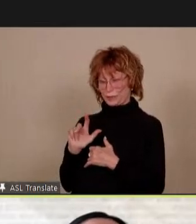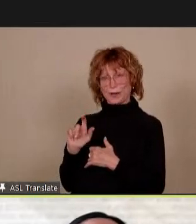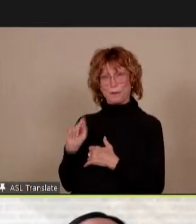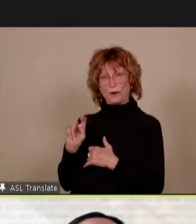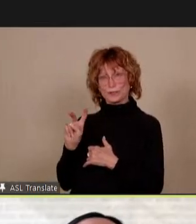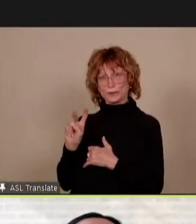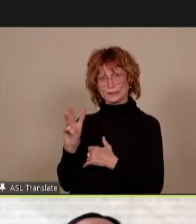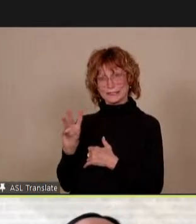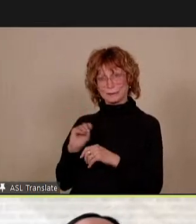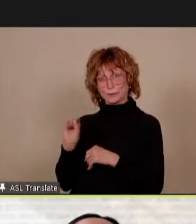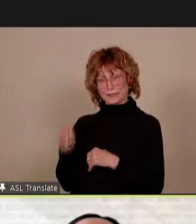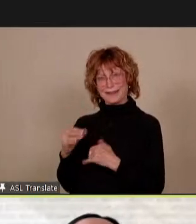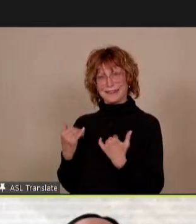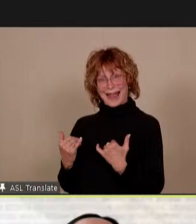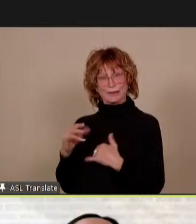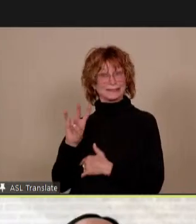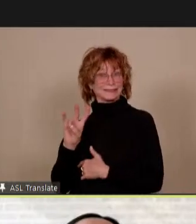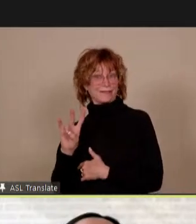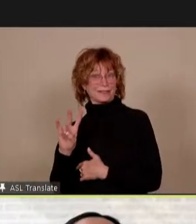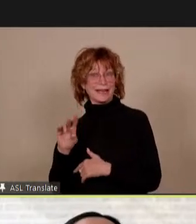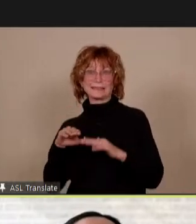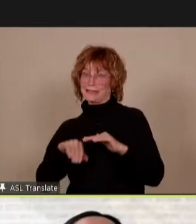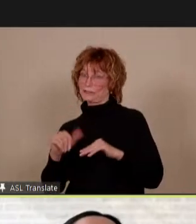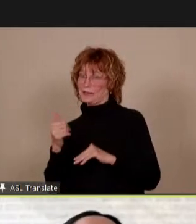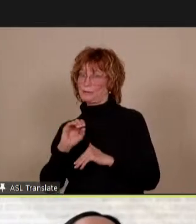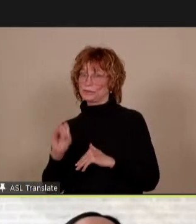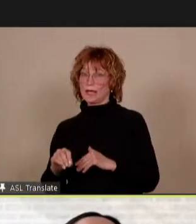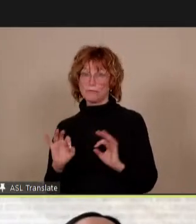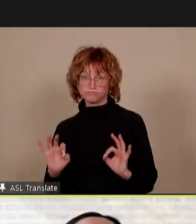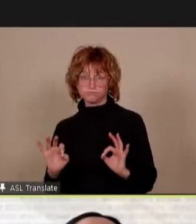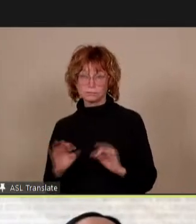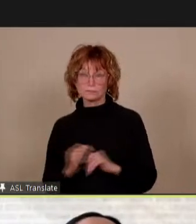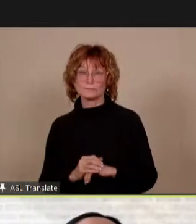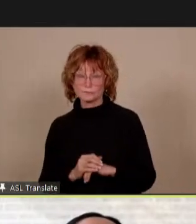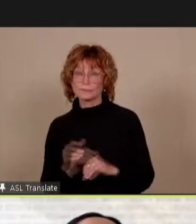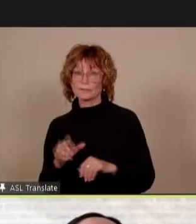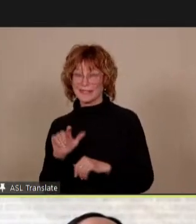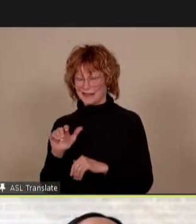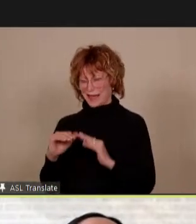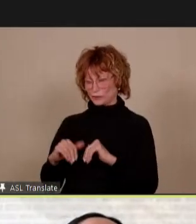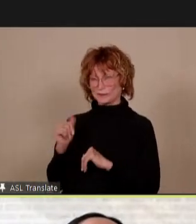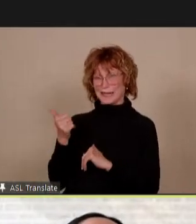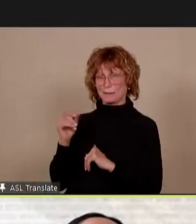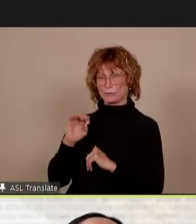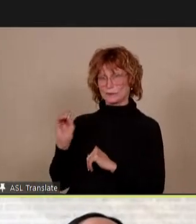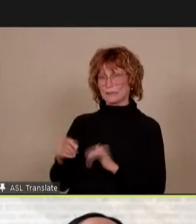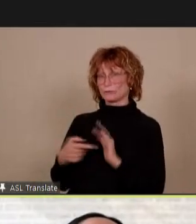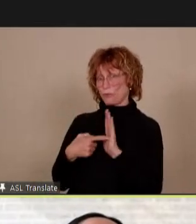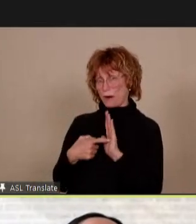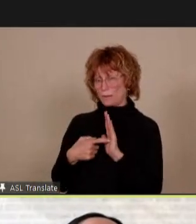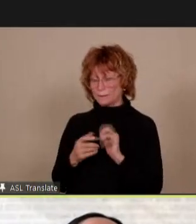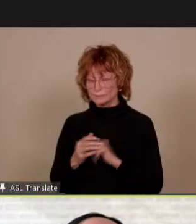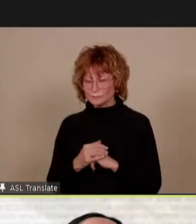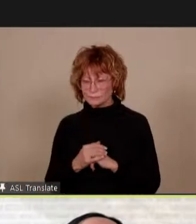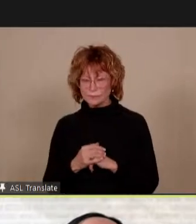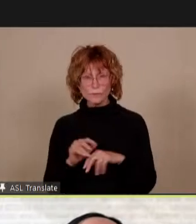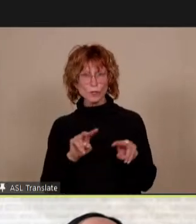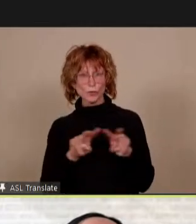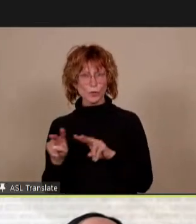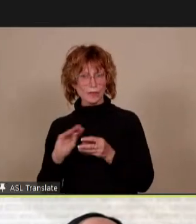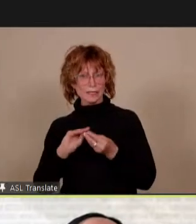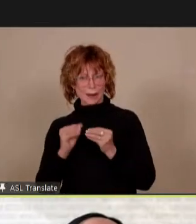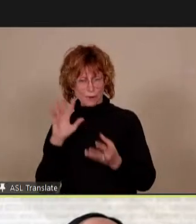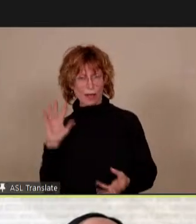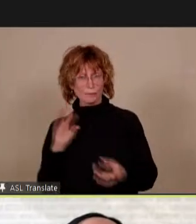23.26%, and it's under the 10% that's required. And if we look at the numbers overall